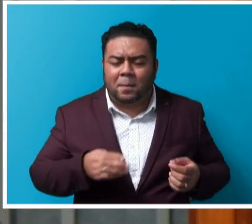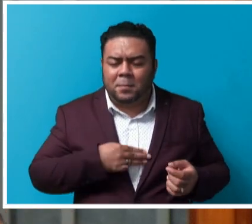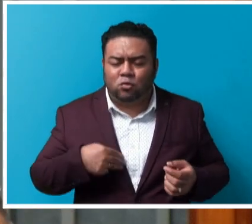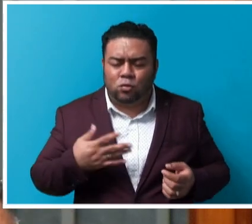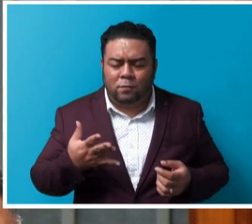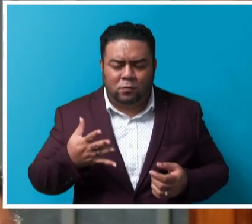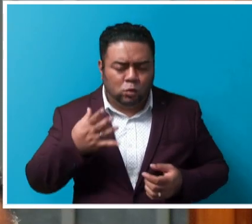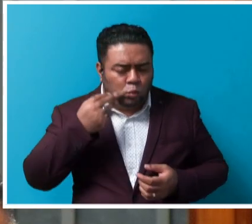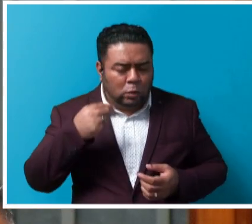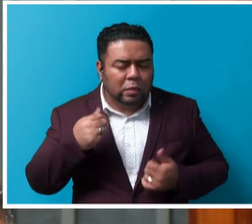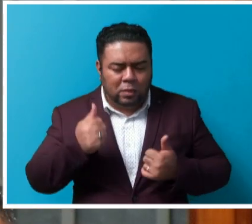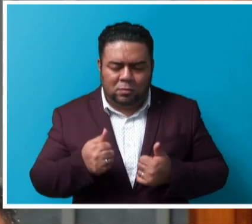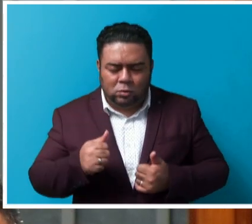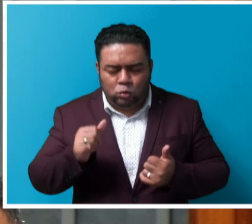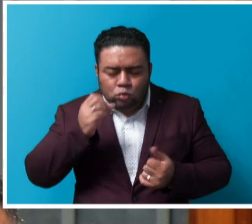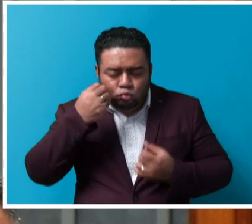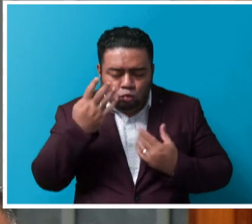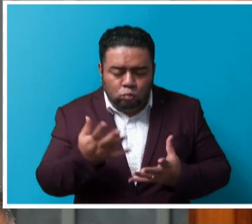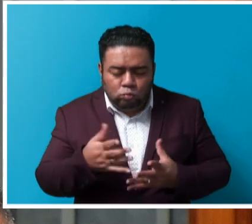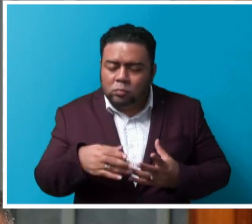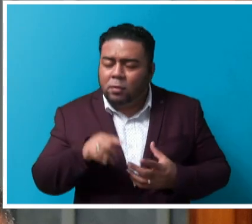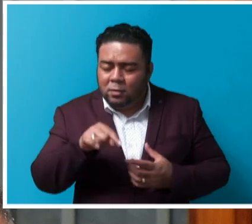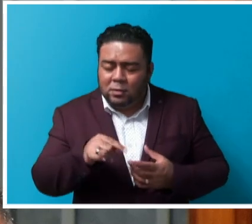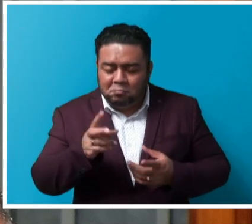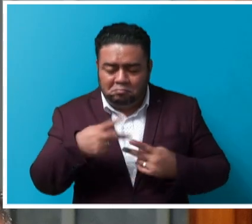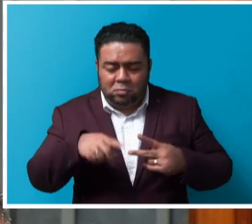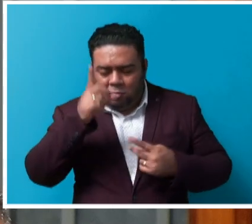the coalition government's commitment to revitalizing this sector.